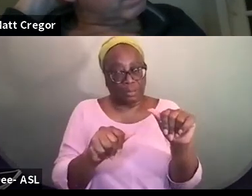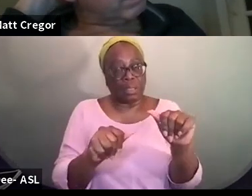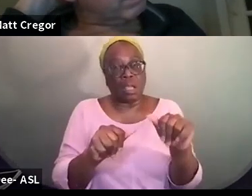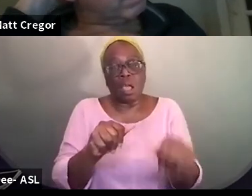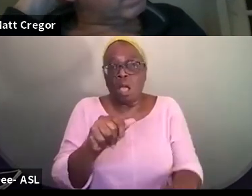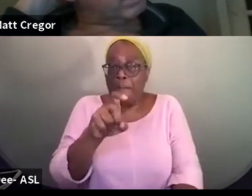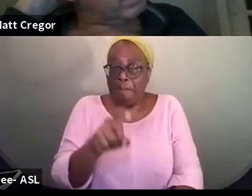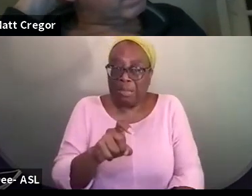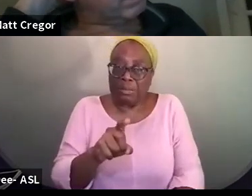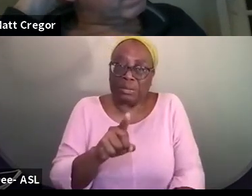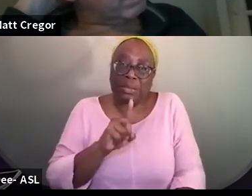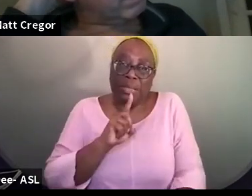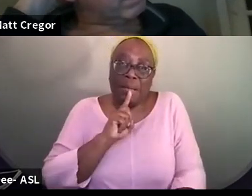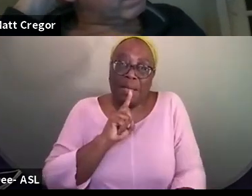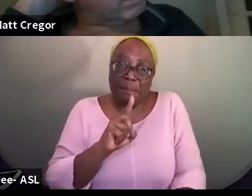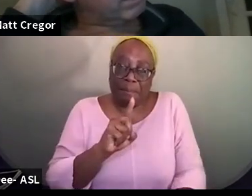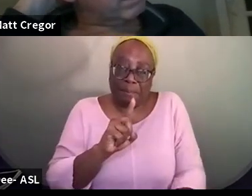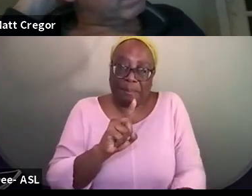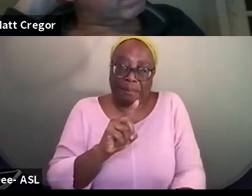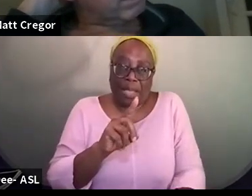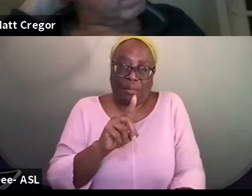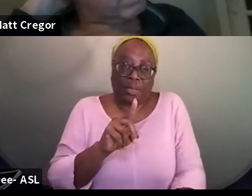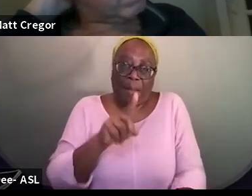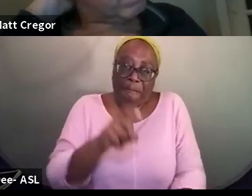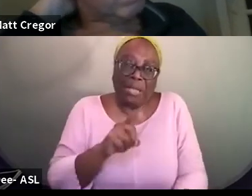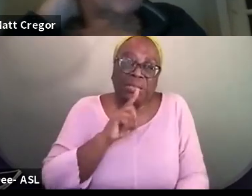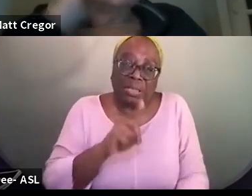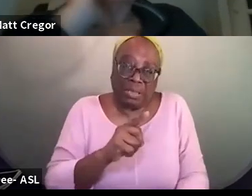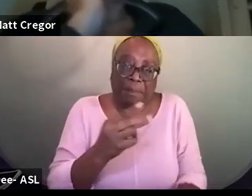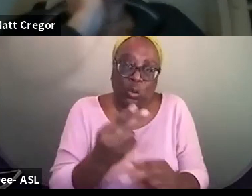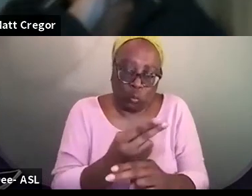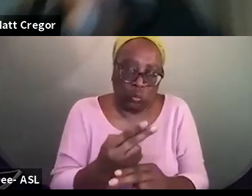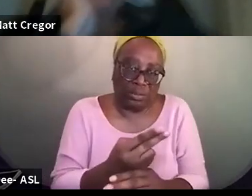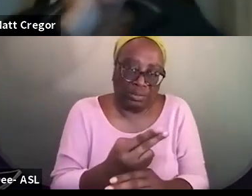must be a factor in